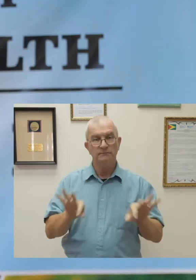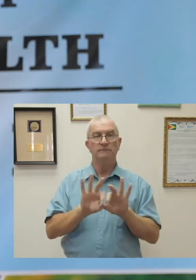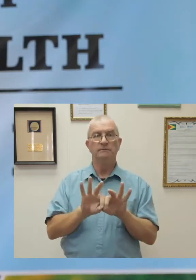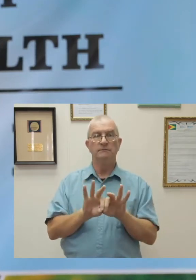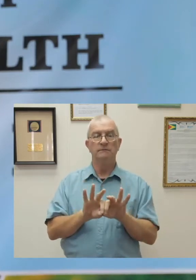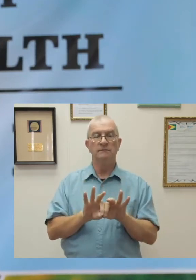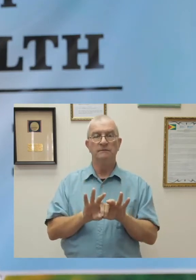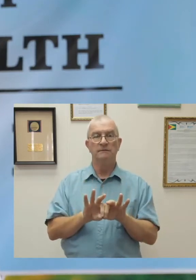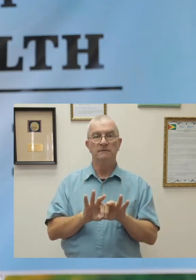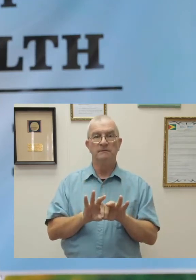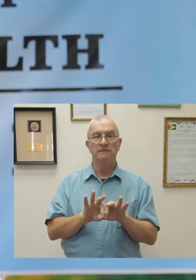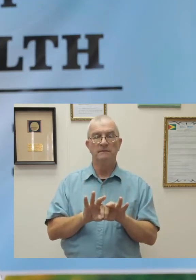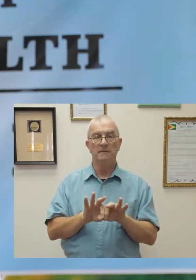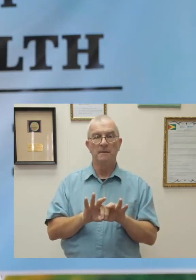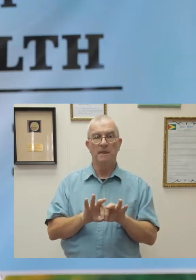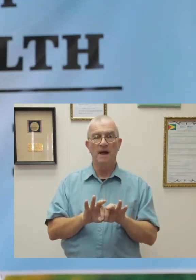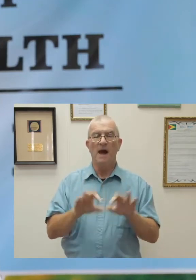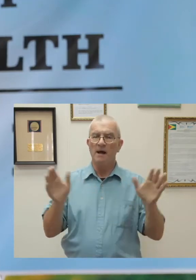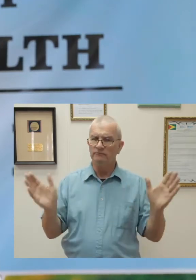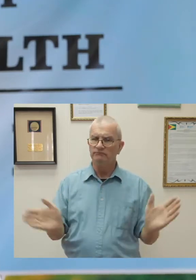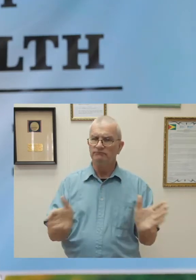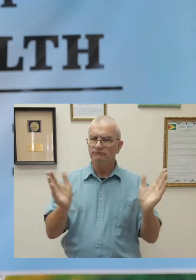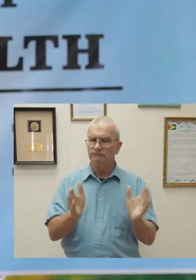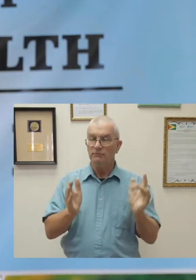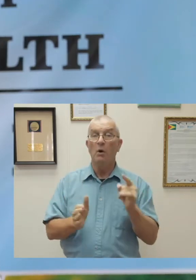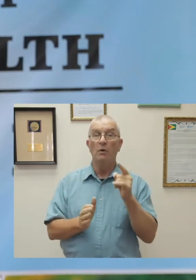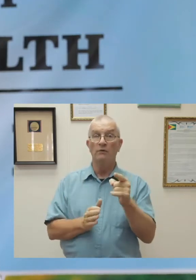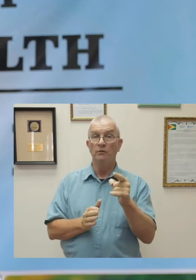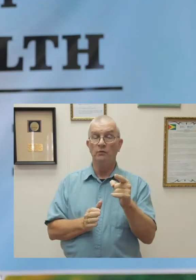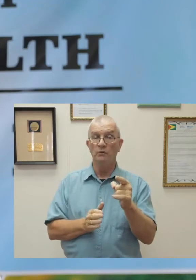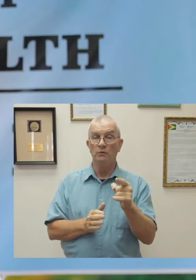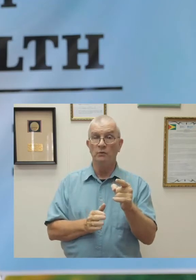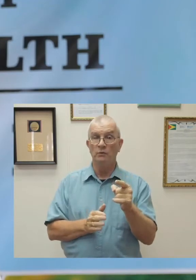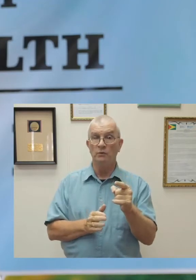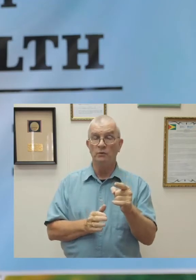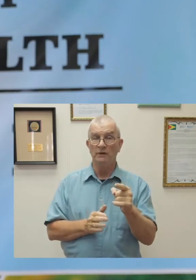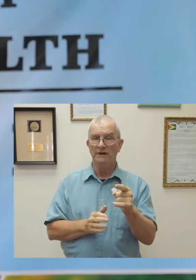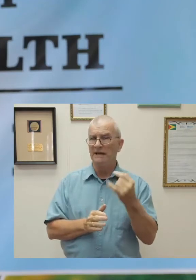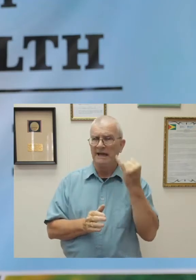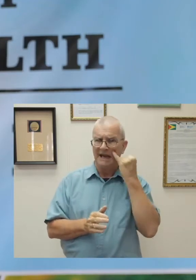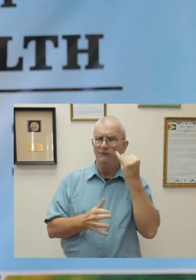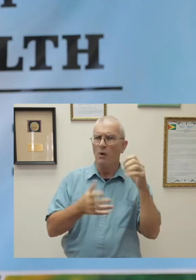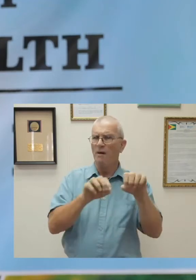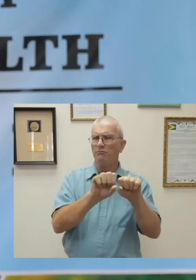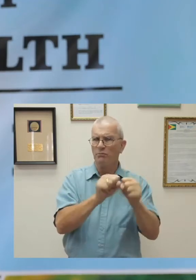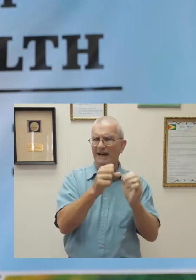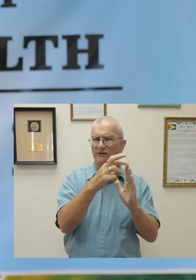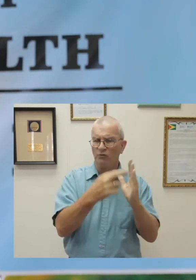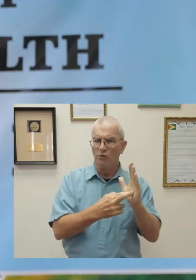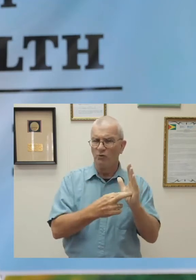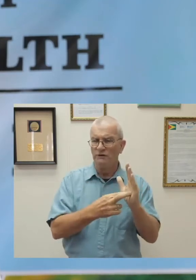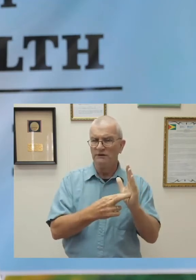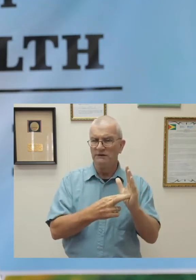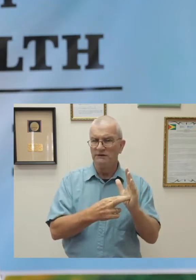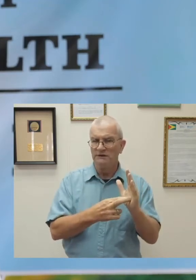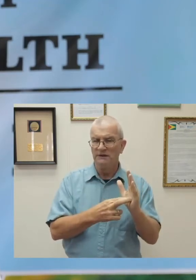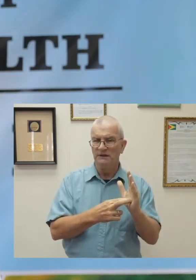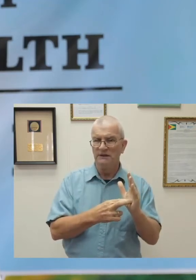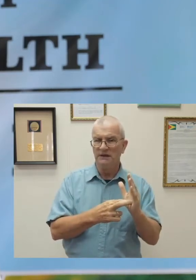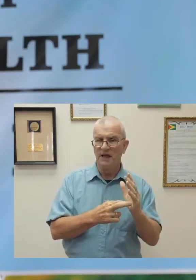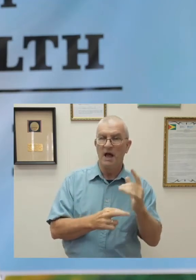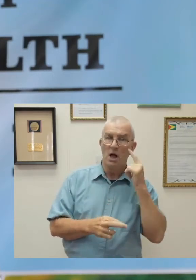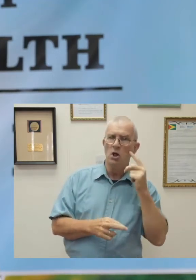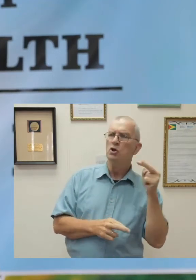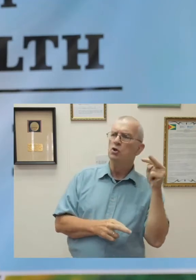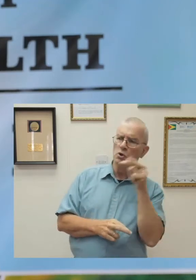commodity. So I exhort all of you, bent on breaking the rules, to take a page from the book